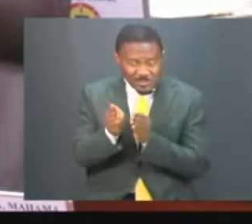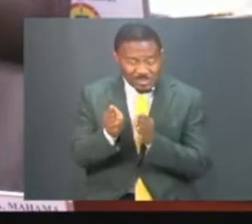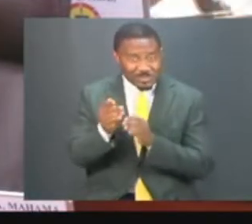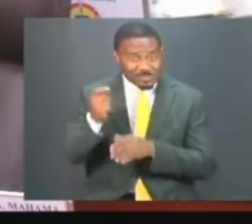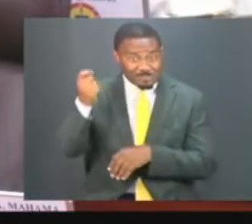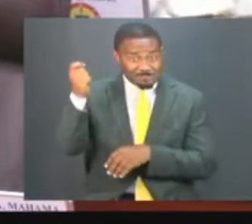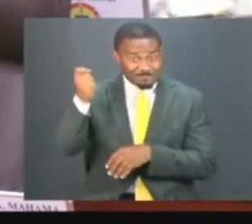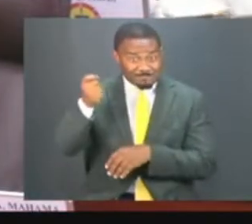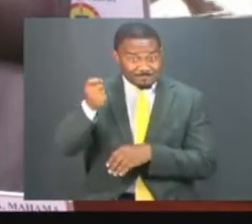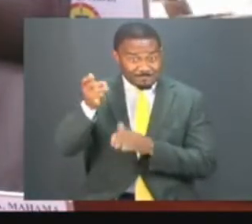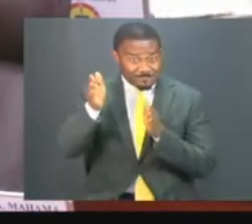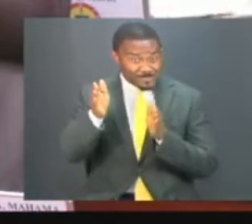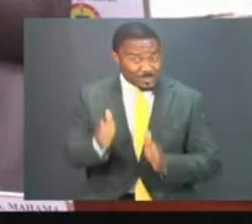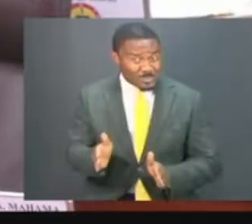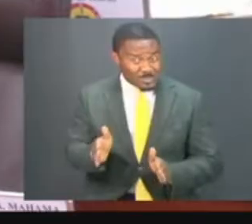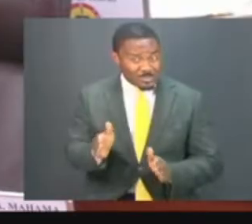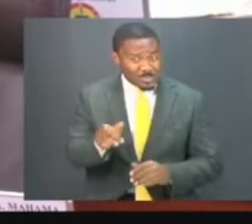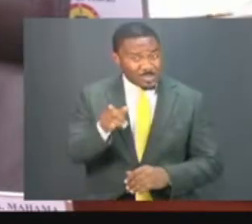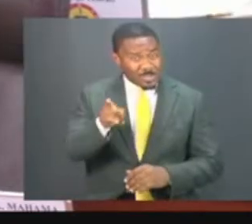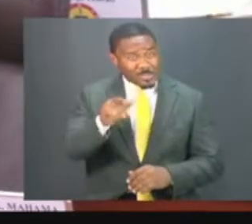drawing your attention to